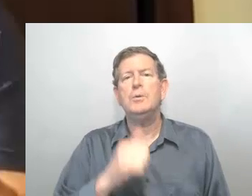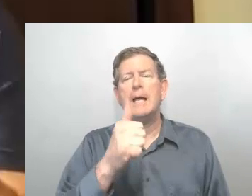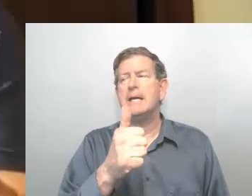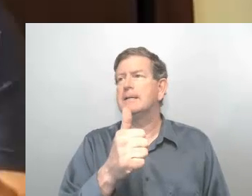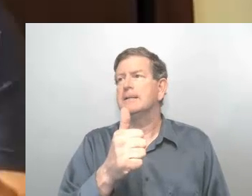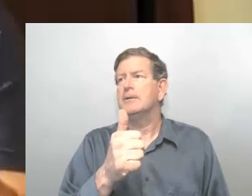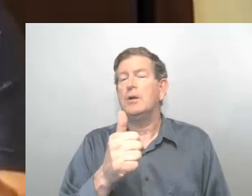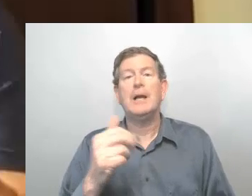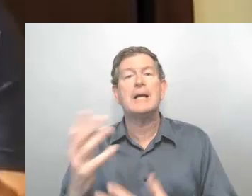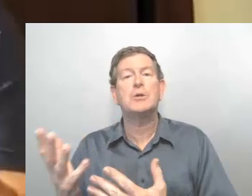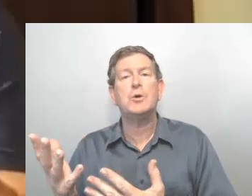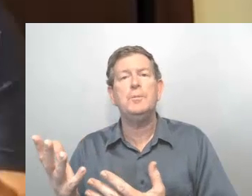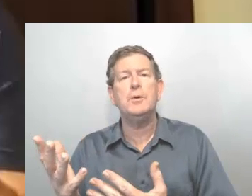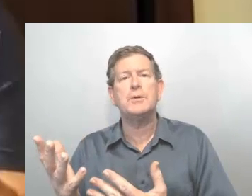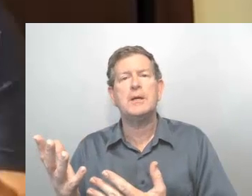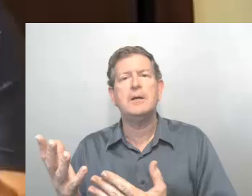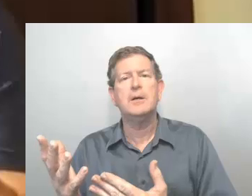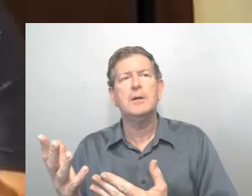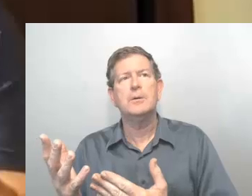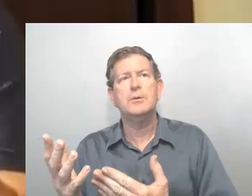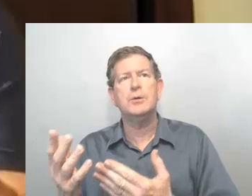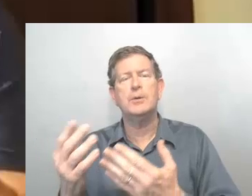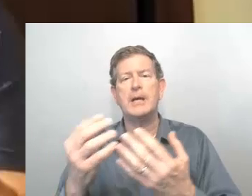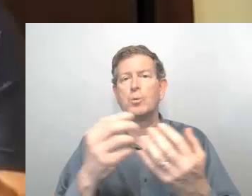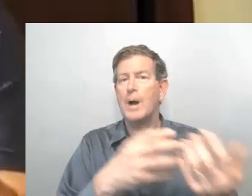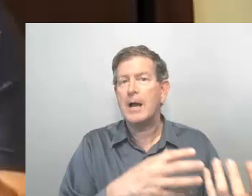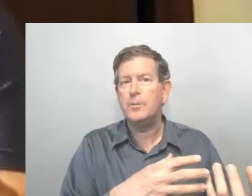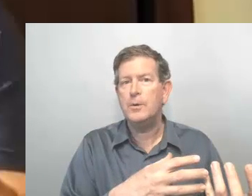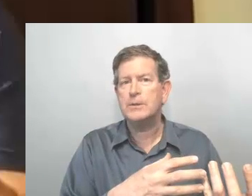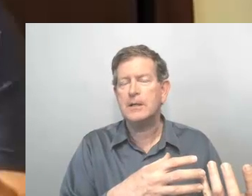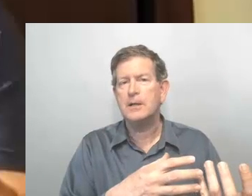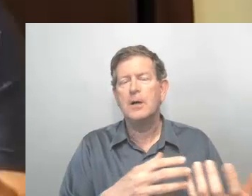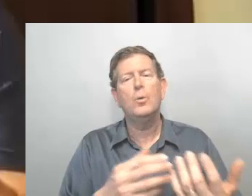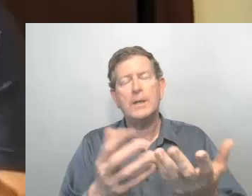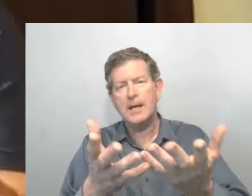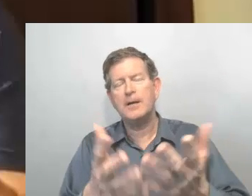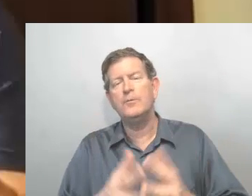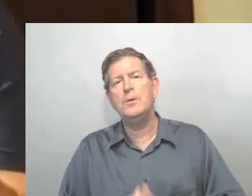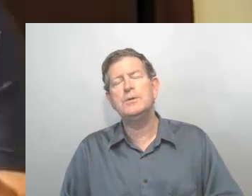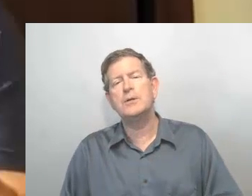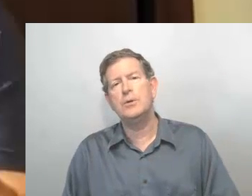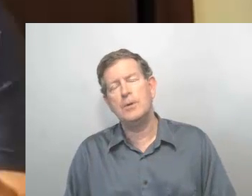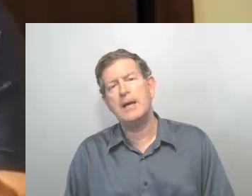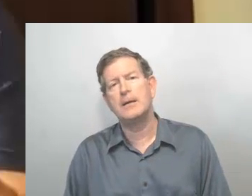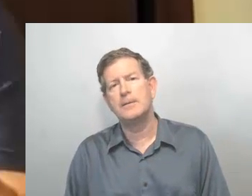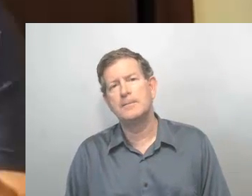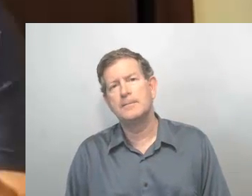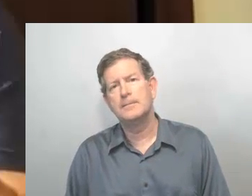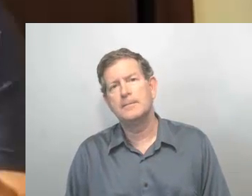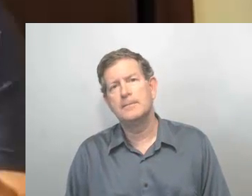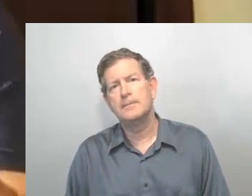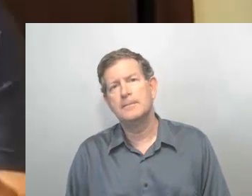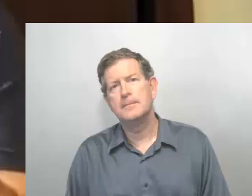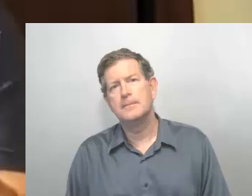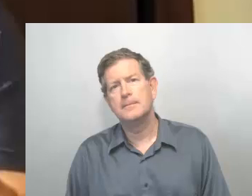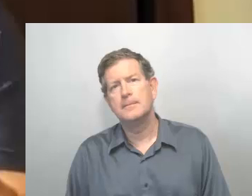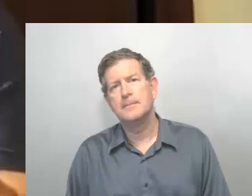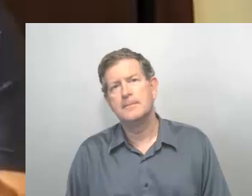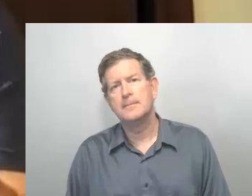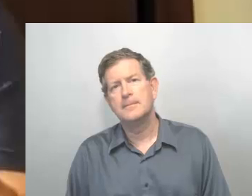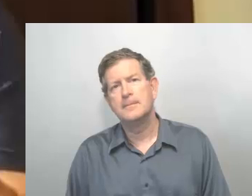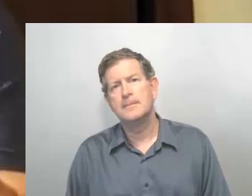Do you like classical music? Do you like rock music? What kind of music do you like?